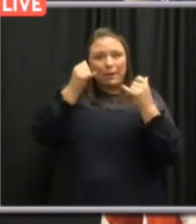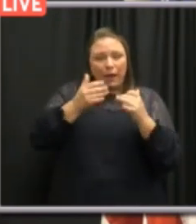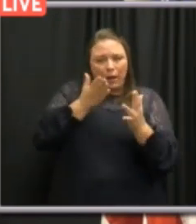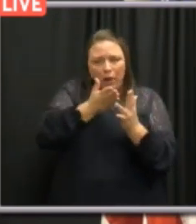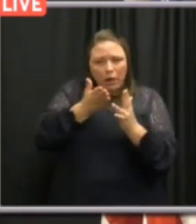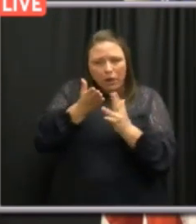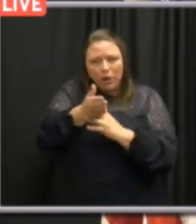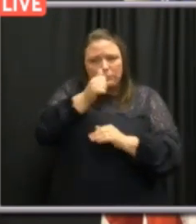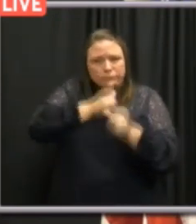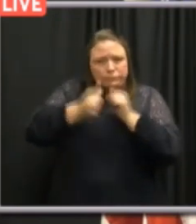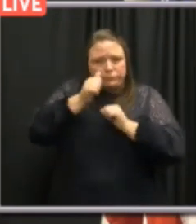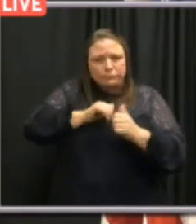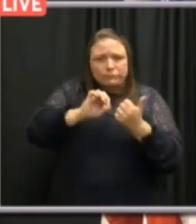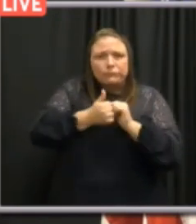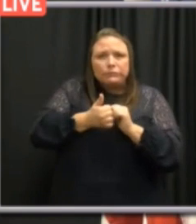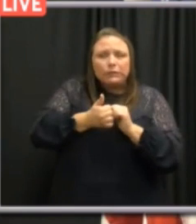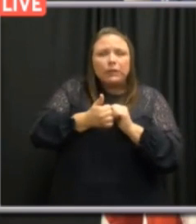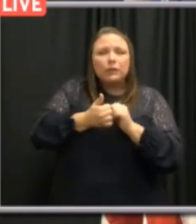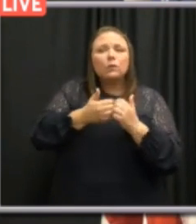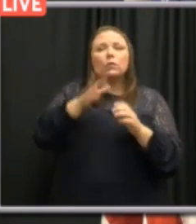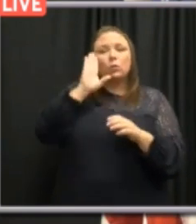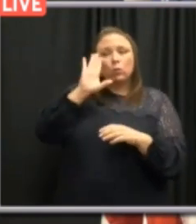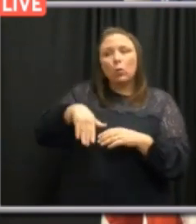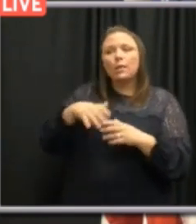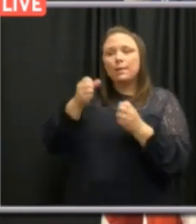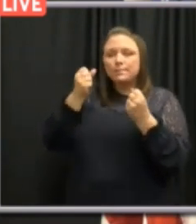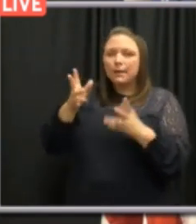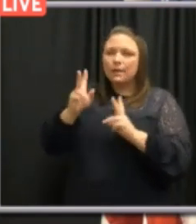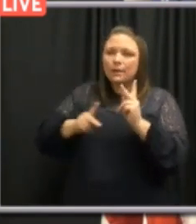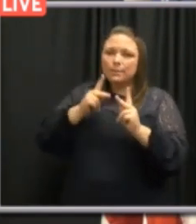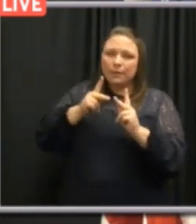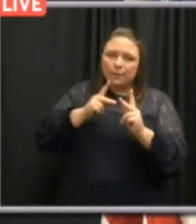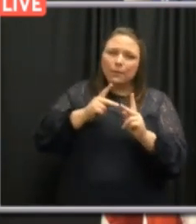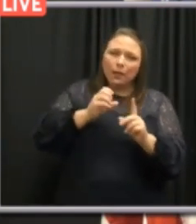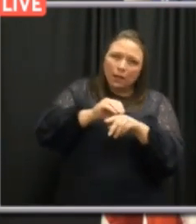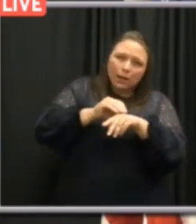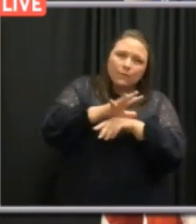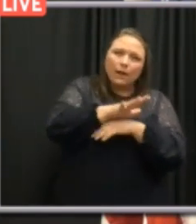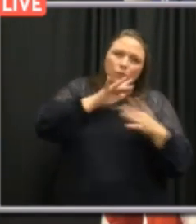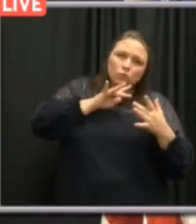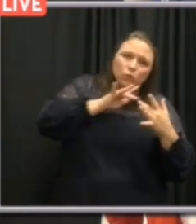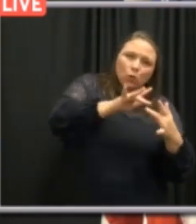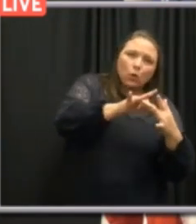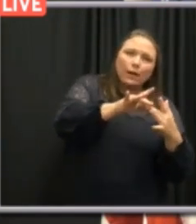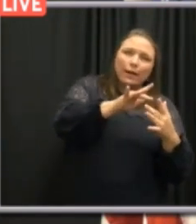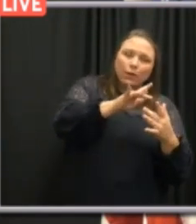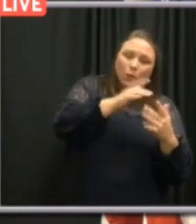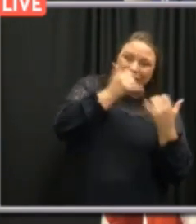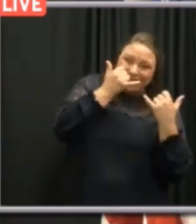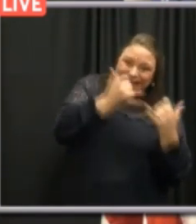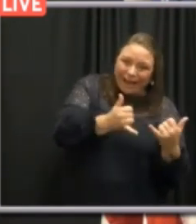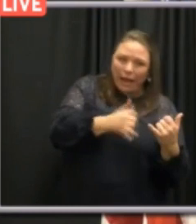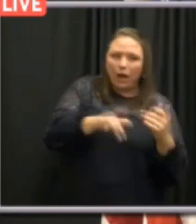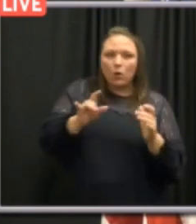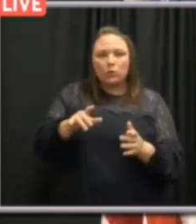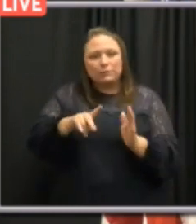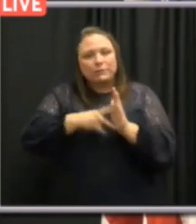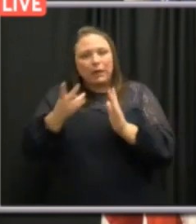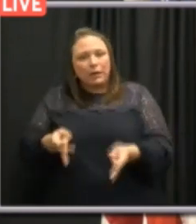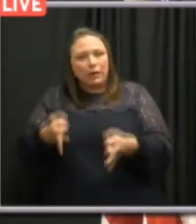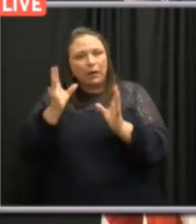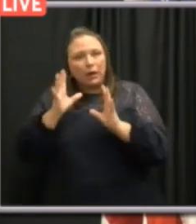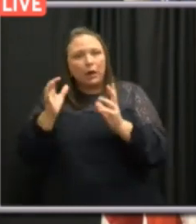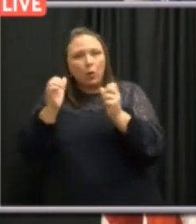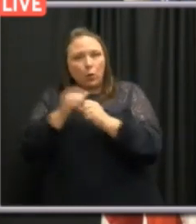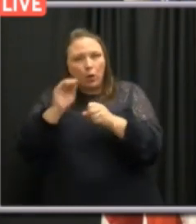time. There are others who have been hard hit by the tornado, and they are now struggling under the dual crisis of the weight of